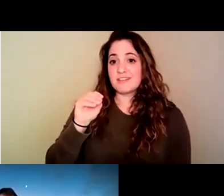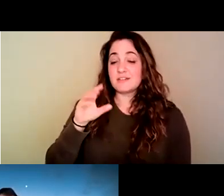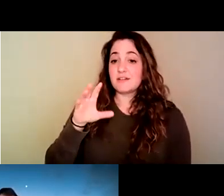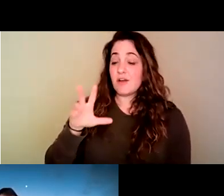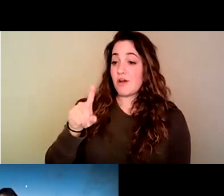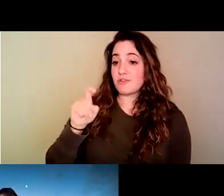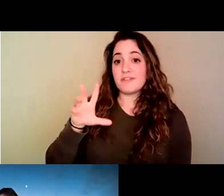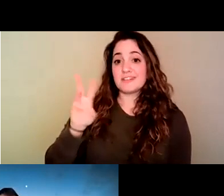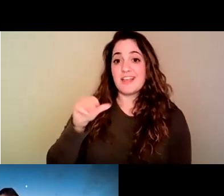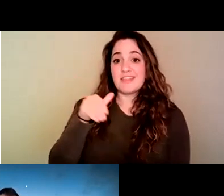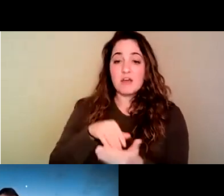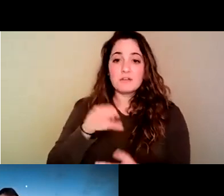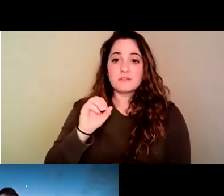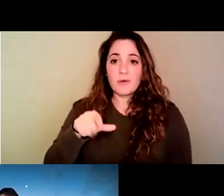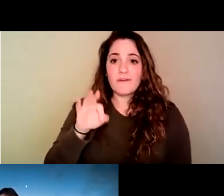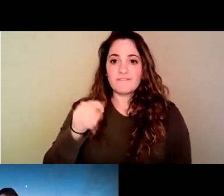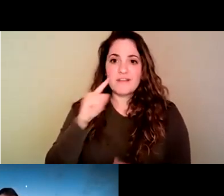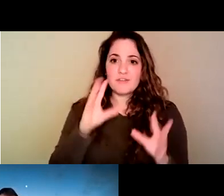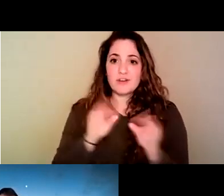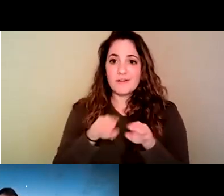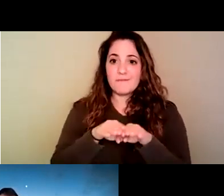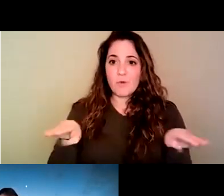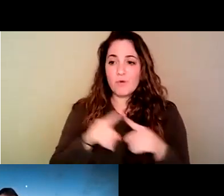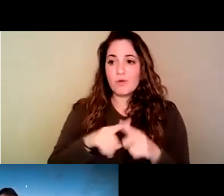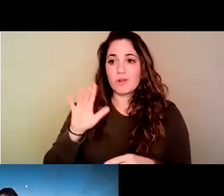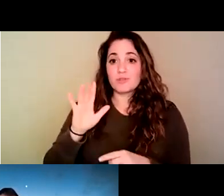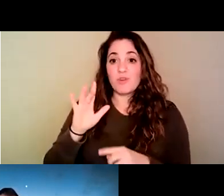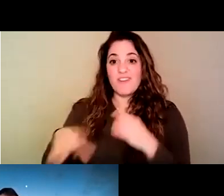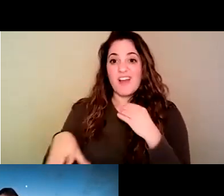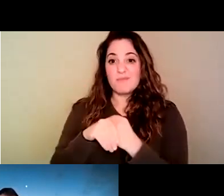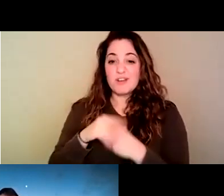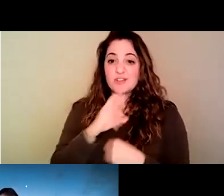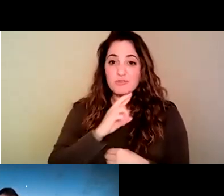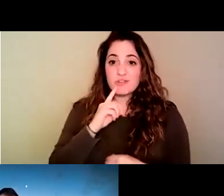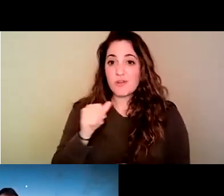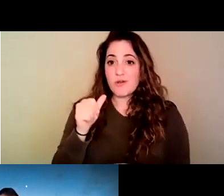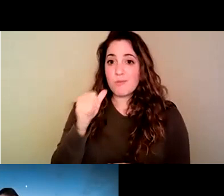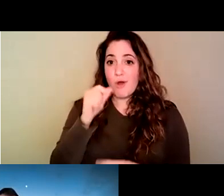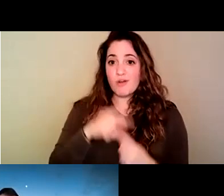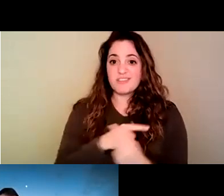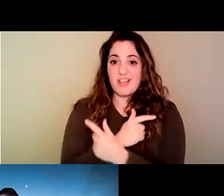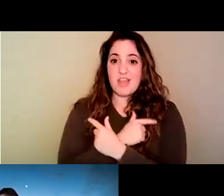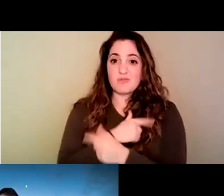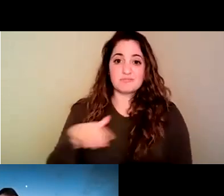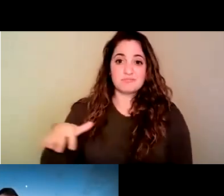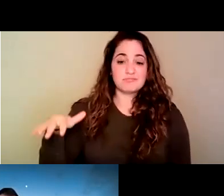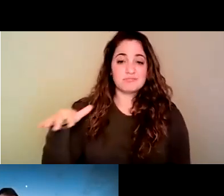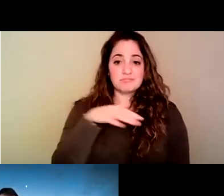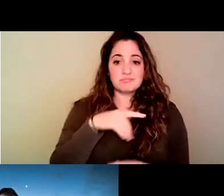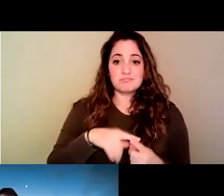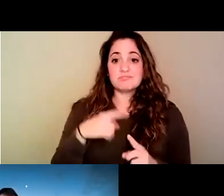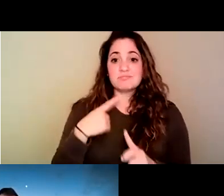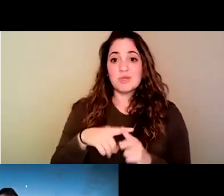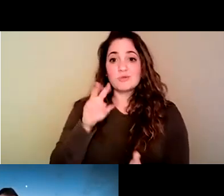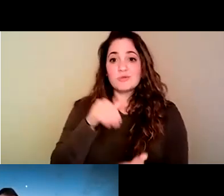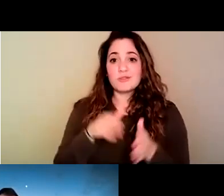feet of convention floor, 25 plus restaurants, bars, and lounges, and a 2,000